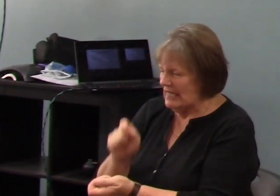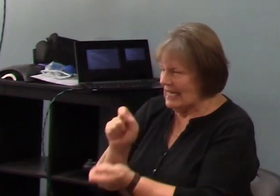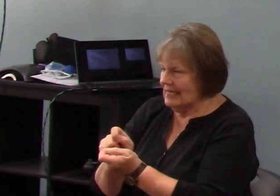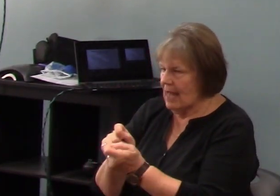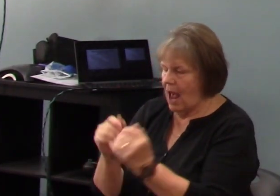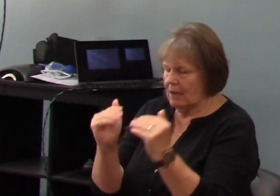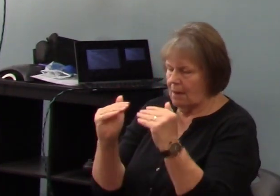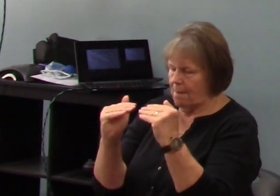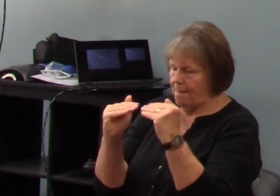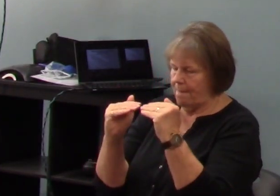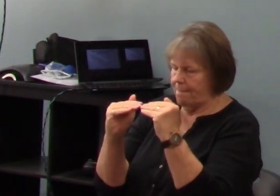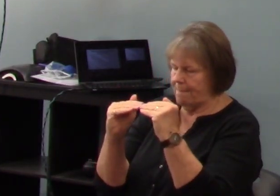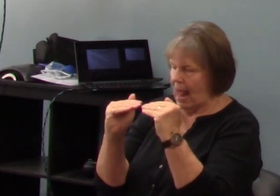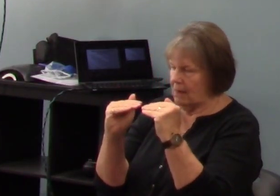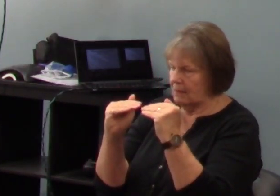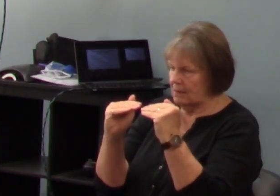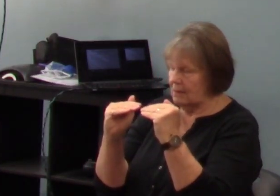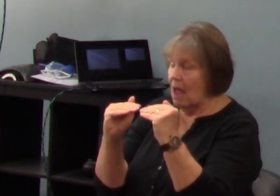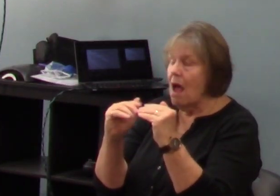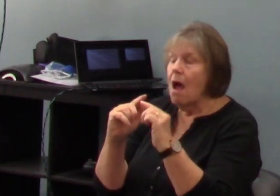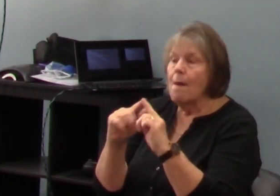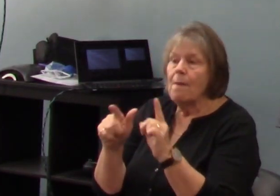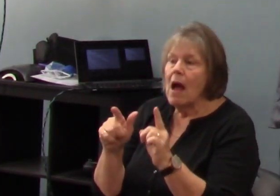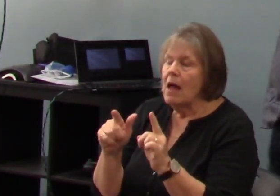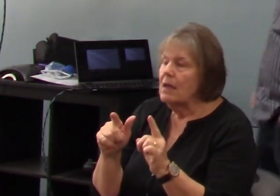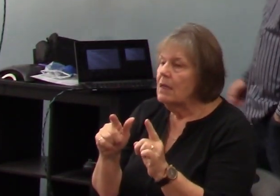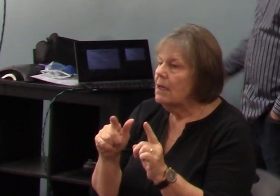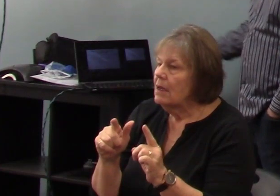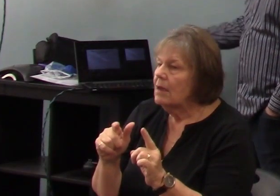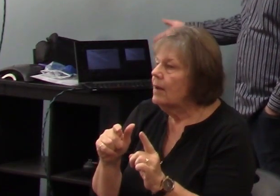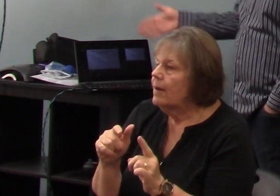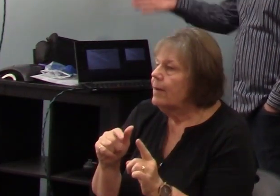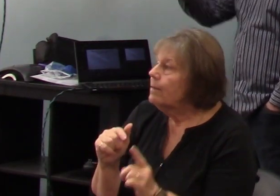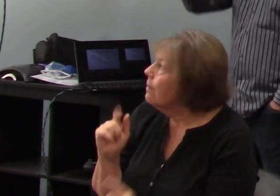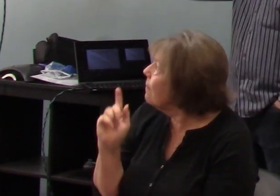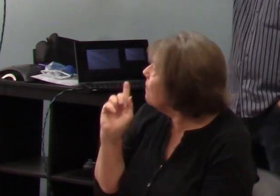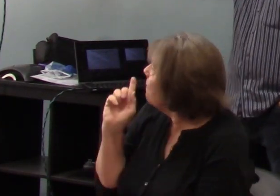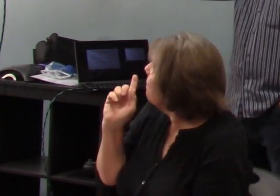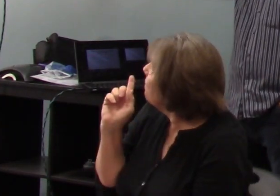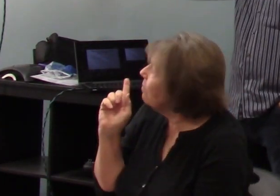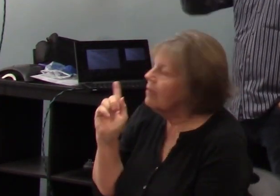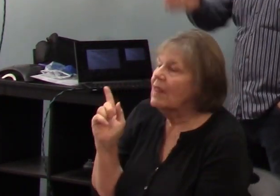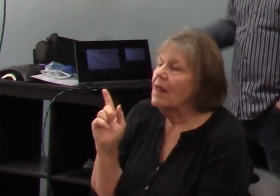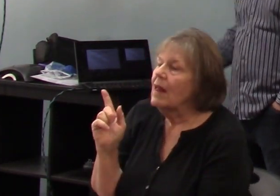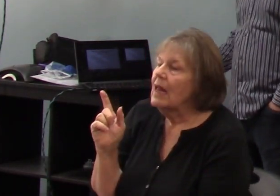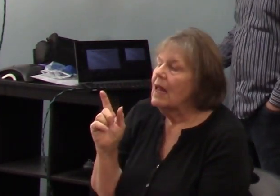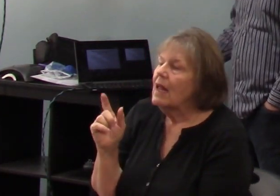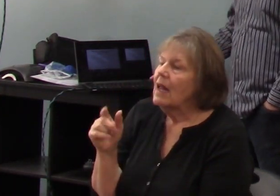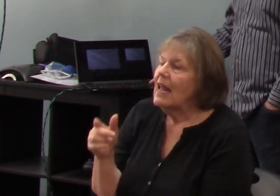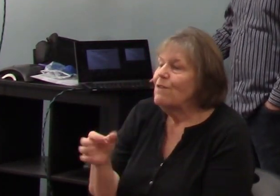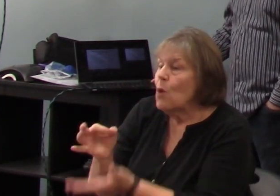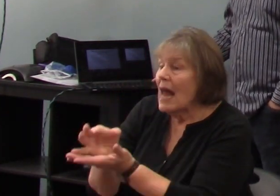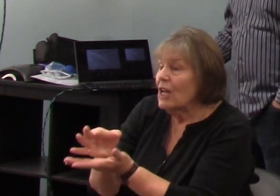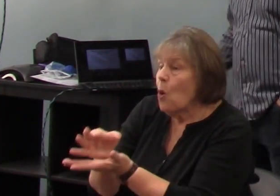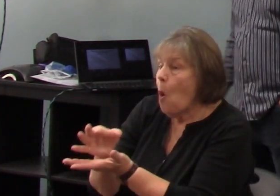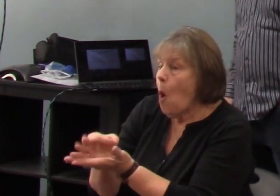it would not be an exaggeration to describe this as balancing a coin on the edge of a razor